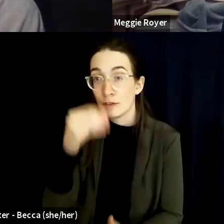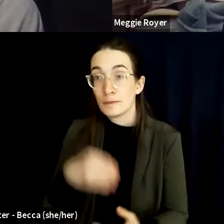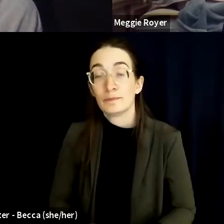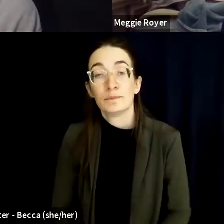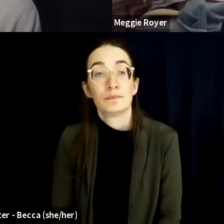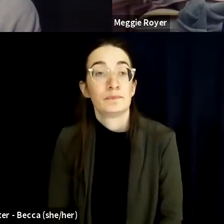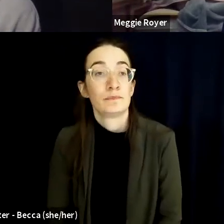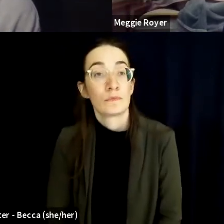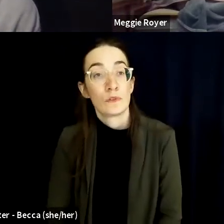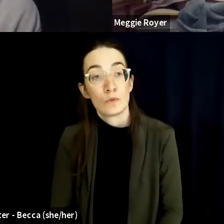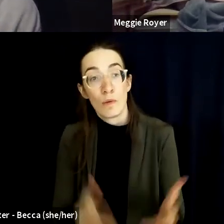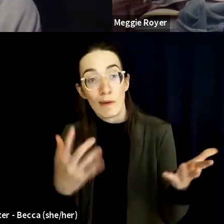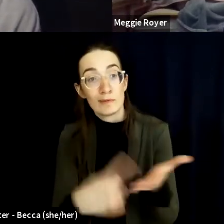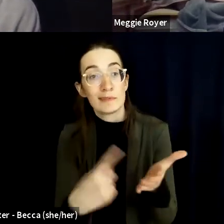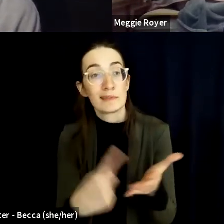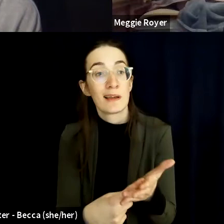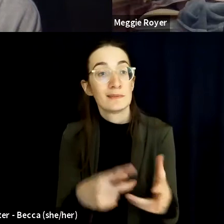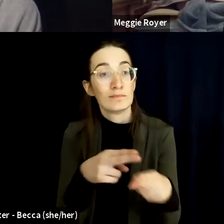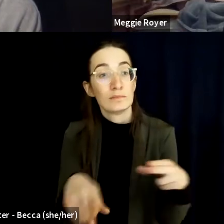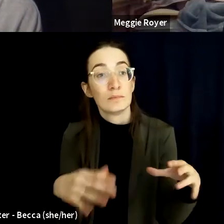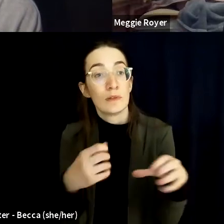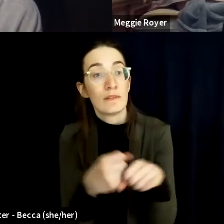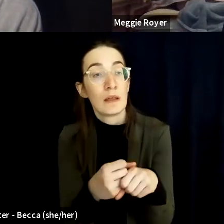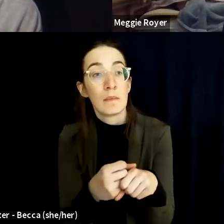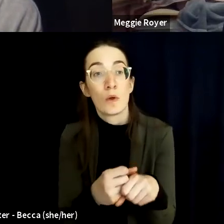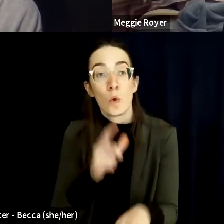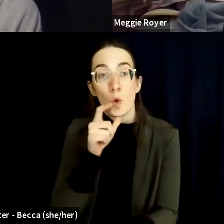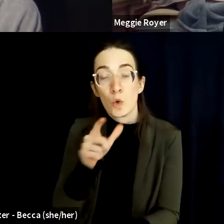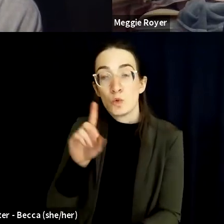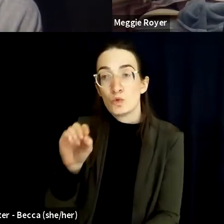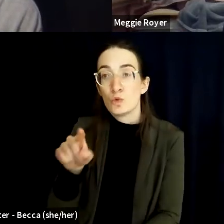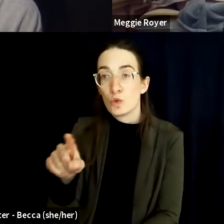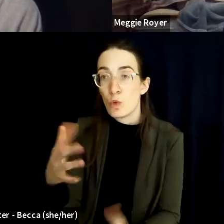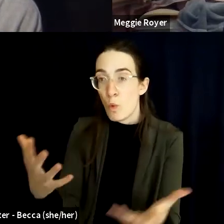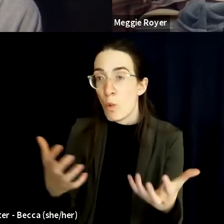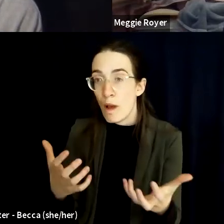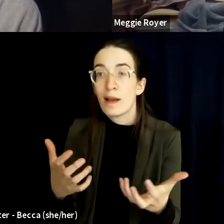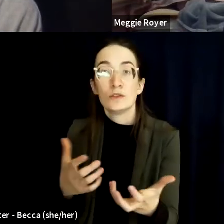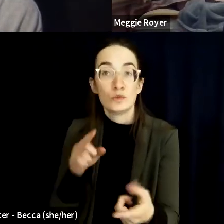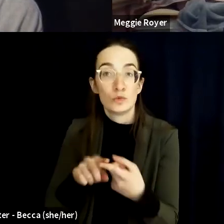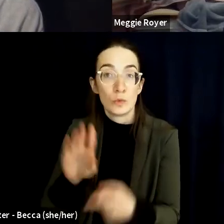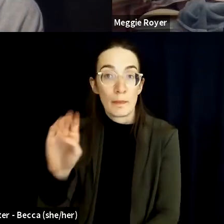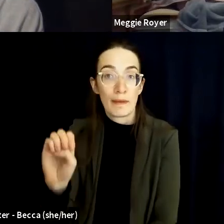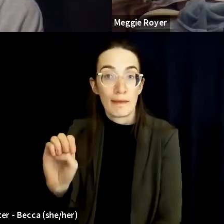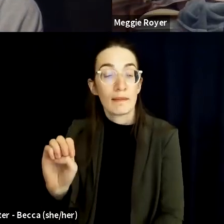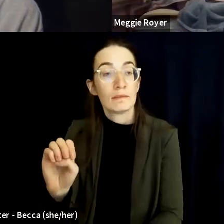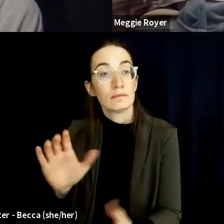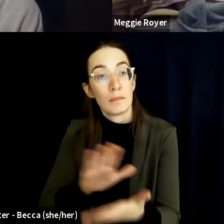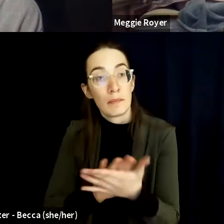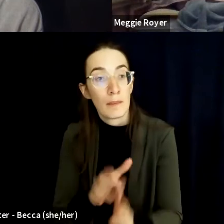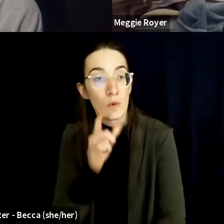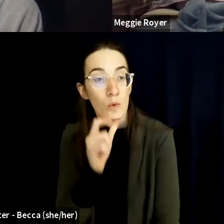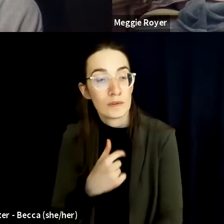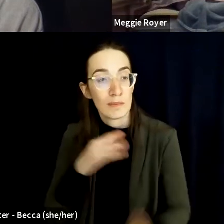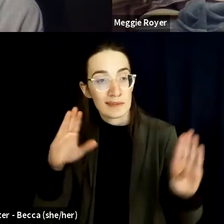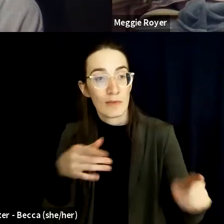briefly about who you want to be. And that's what intentions are typically centered around. But we also want to acknowledge